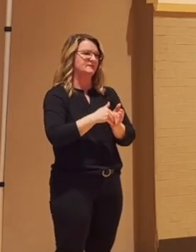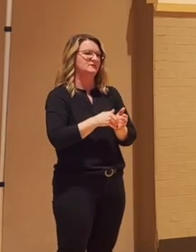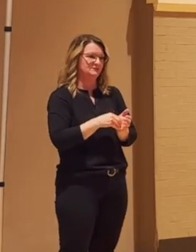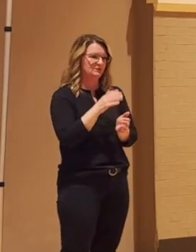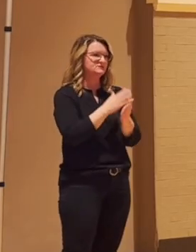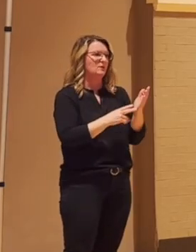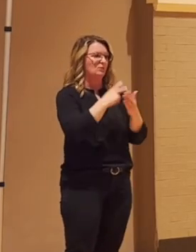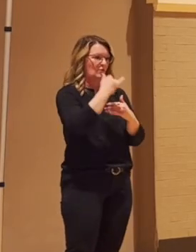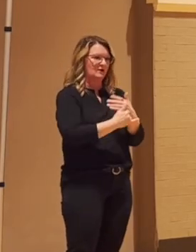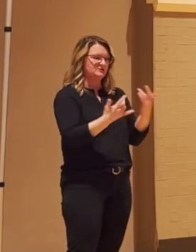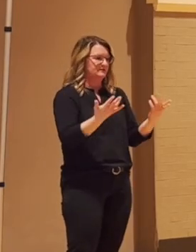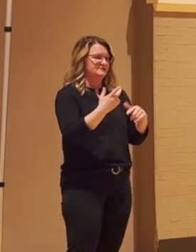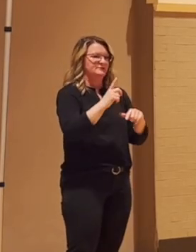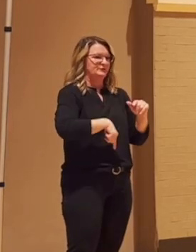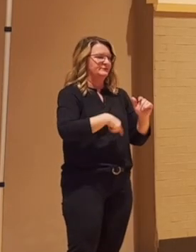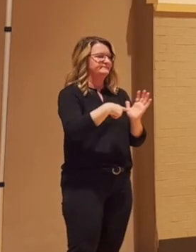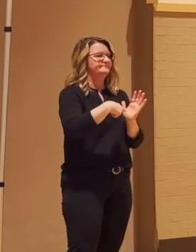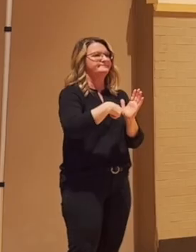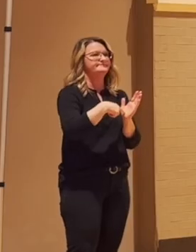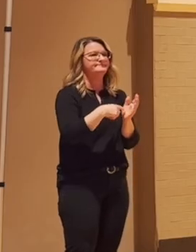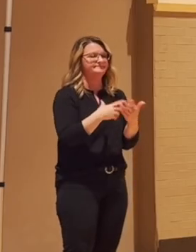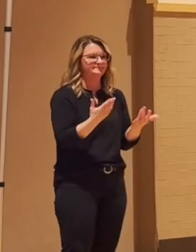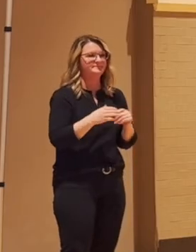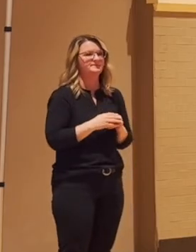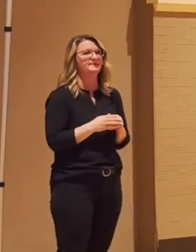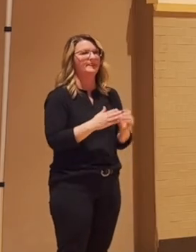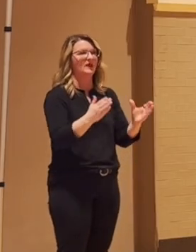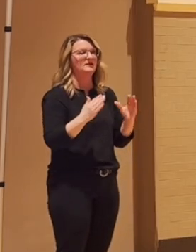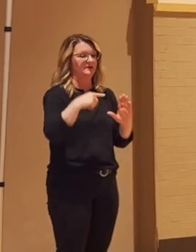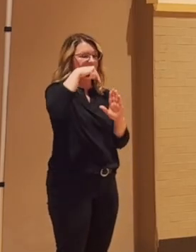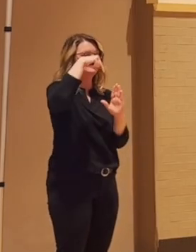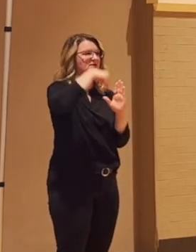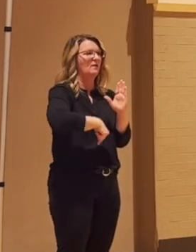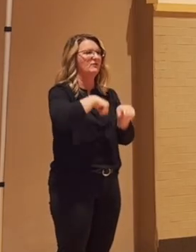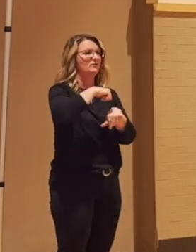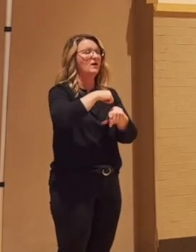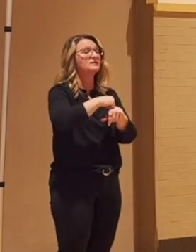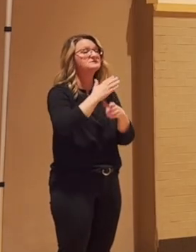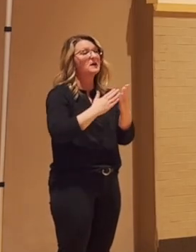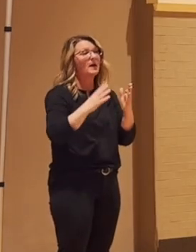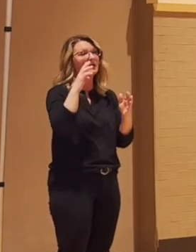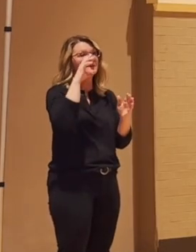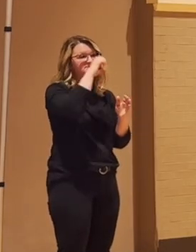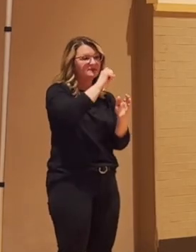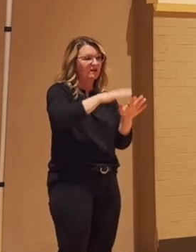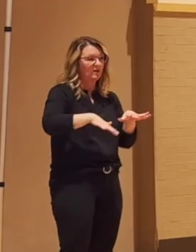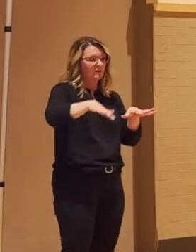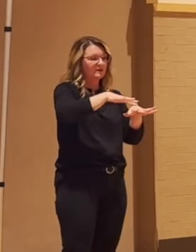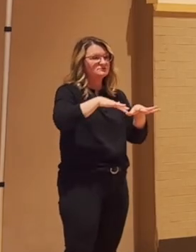those projects became unviable. And then the depth of rock, some estimations of